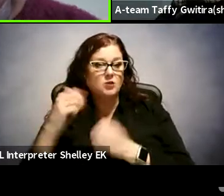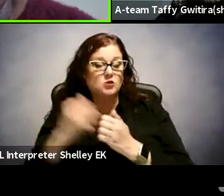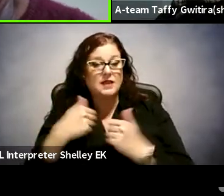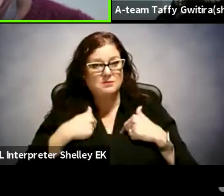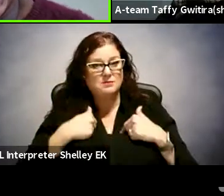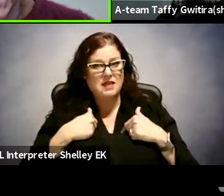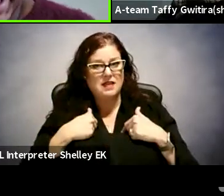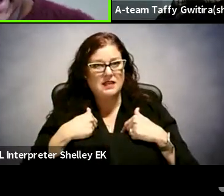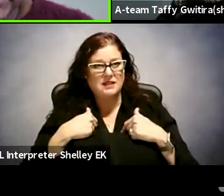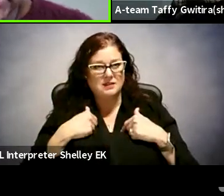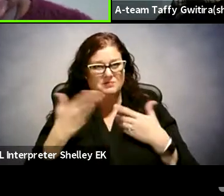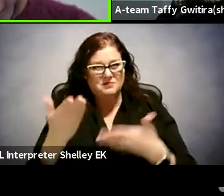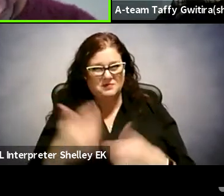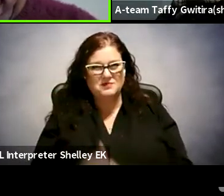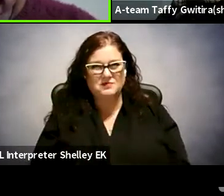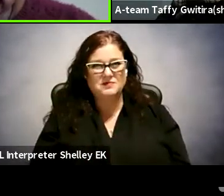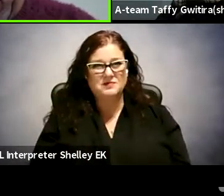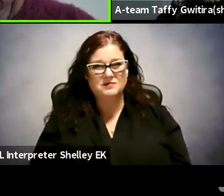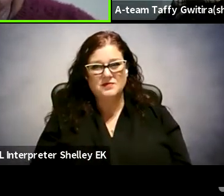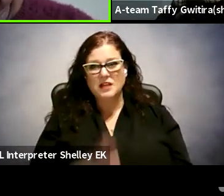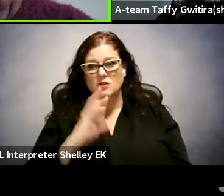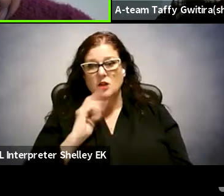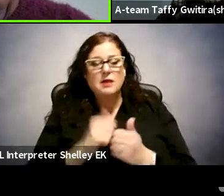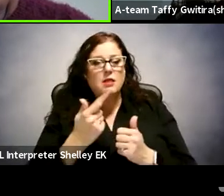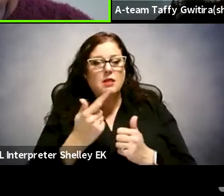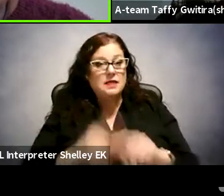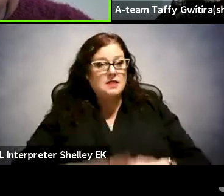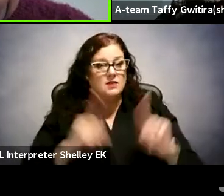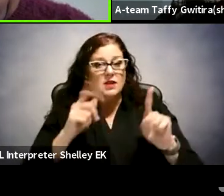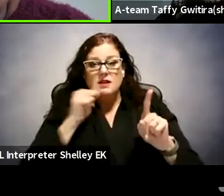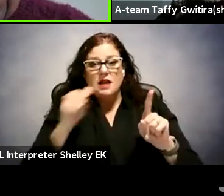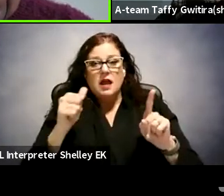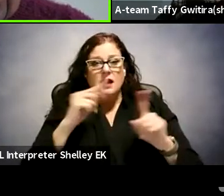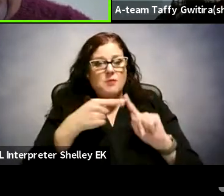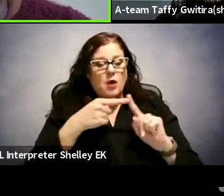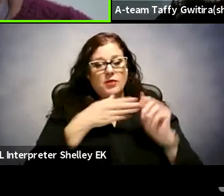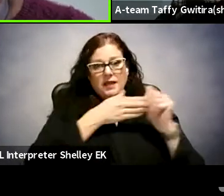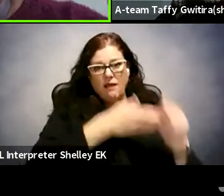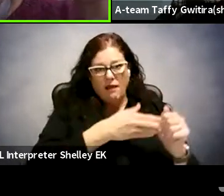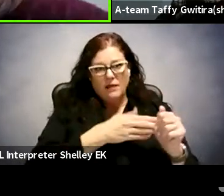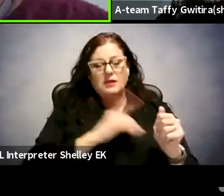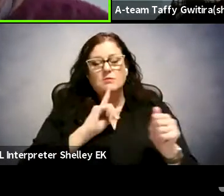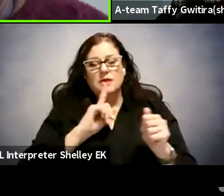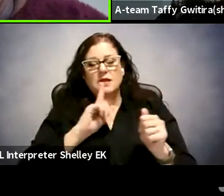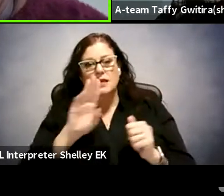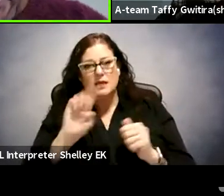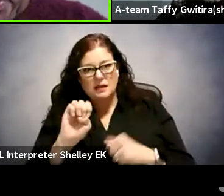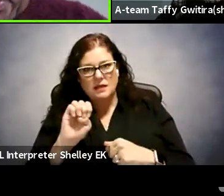Torres. So the talk will be slightly different. It will not be about the guide. It will actually be